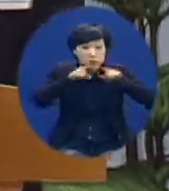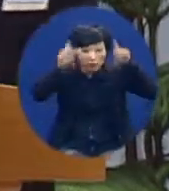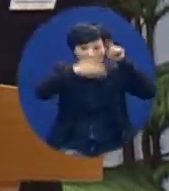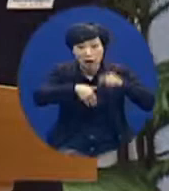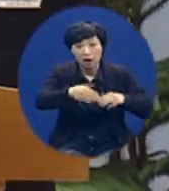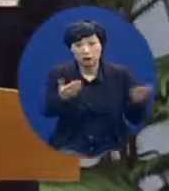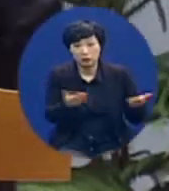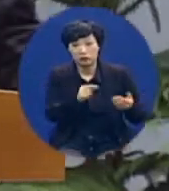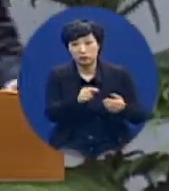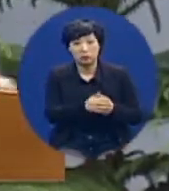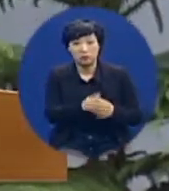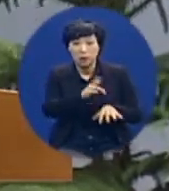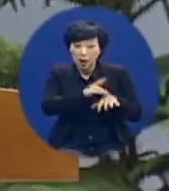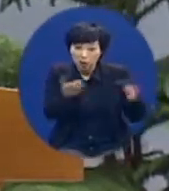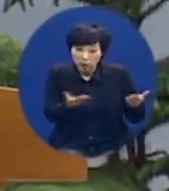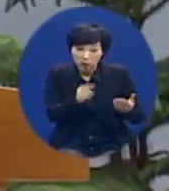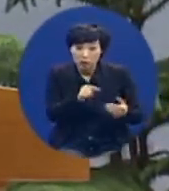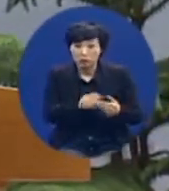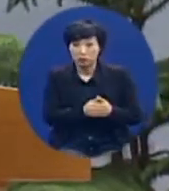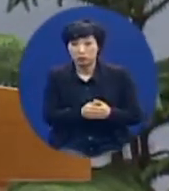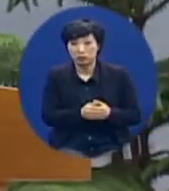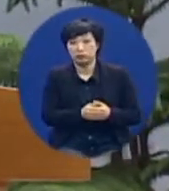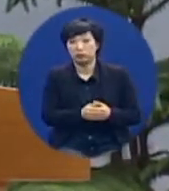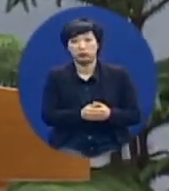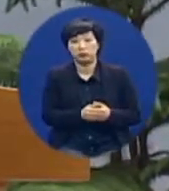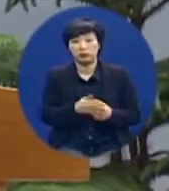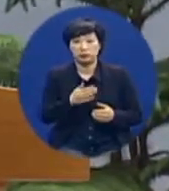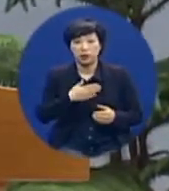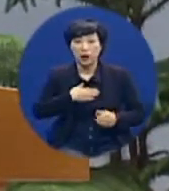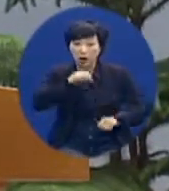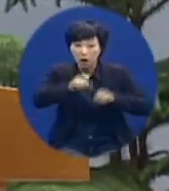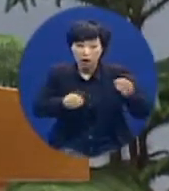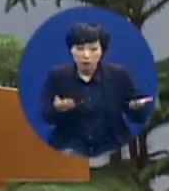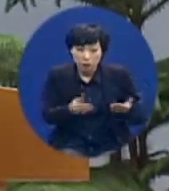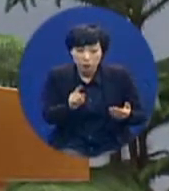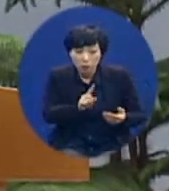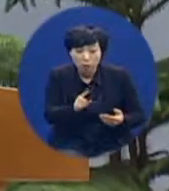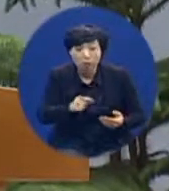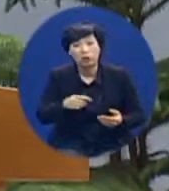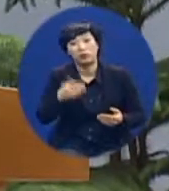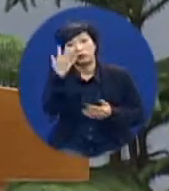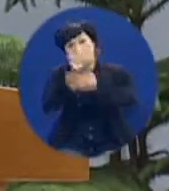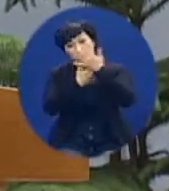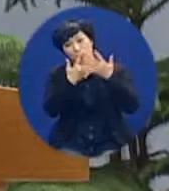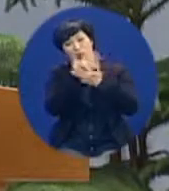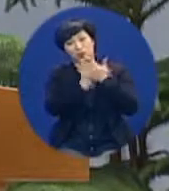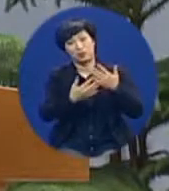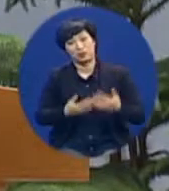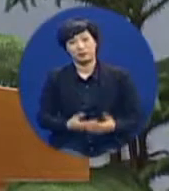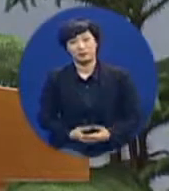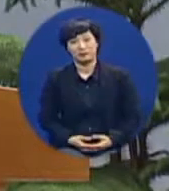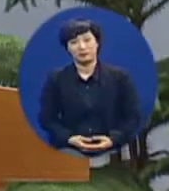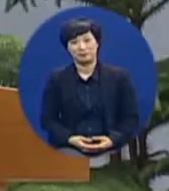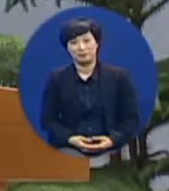whether it is the devil's work or not. They don't know whether they are doing is sin or not.